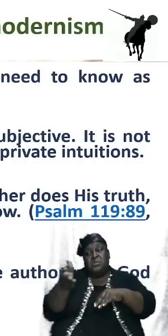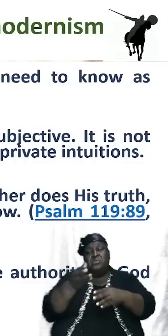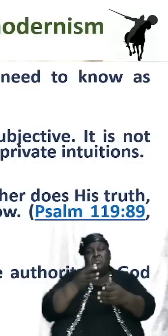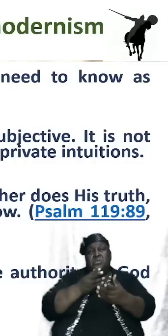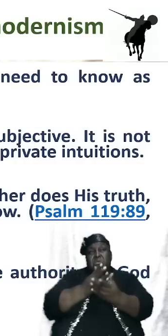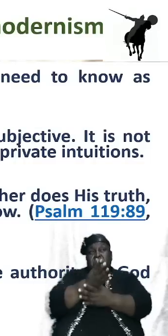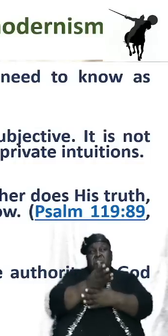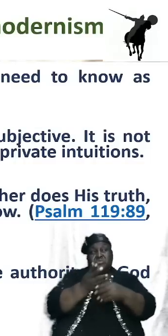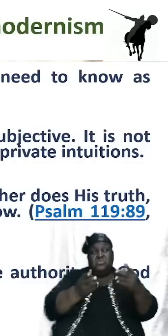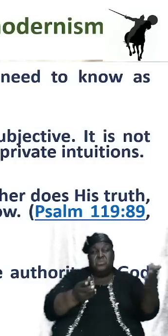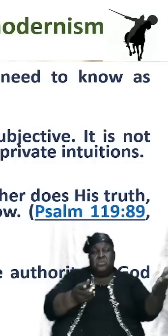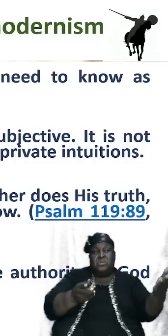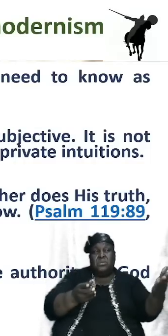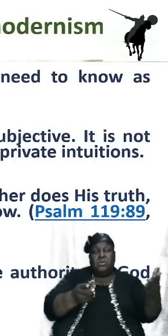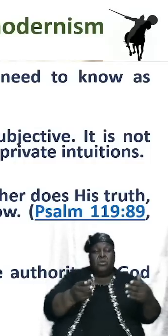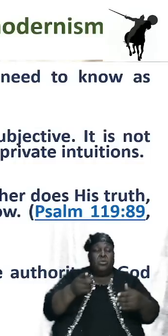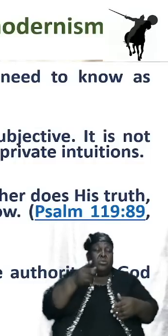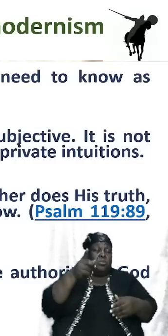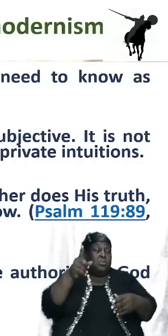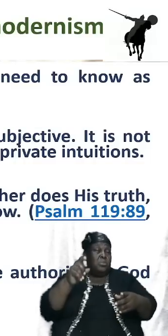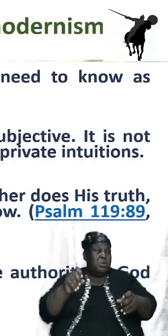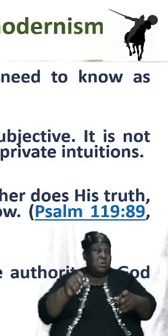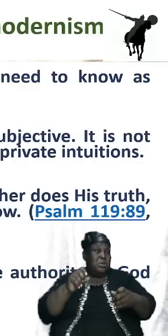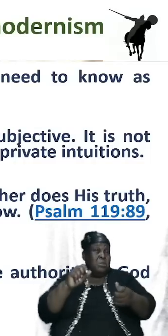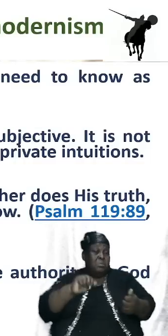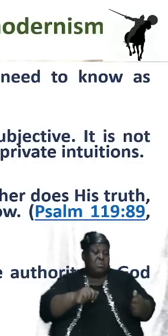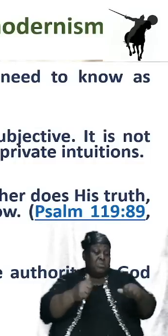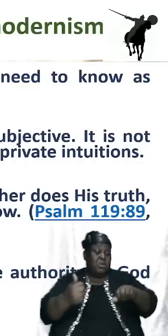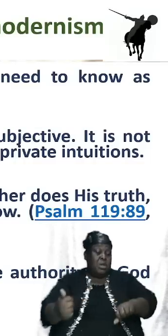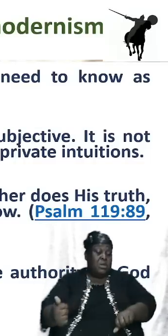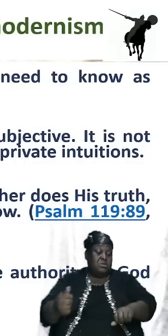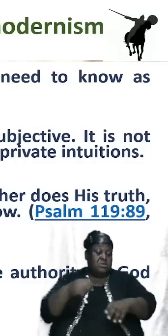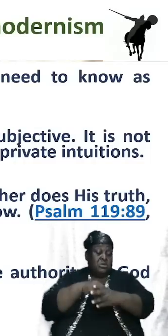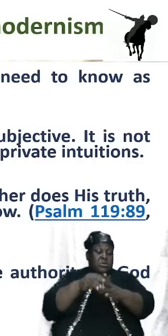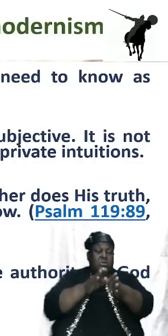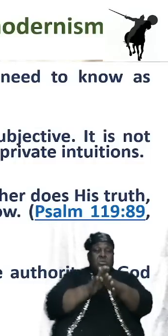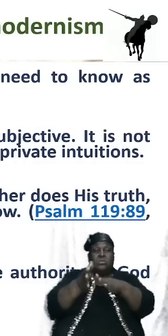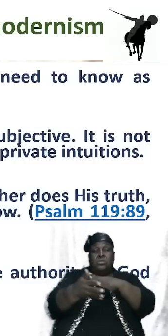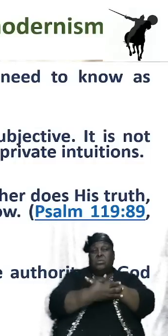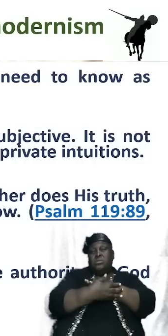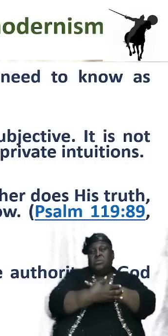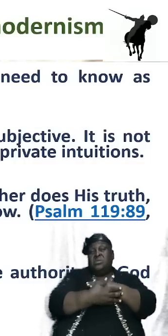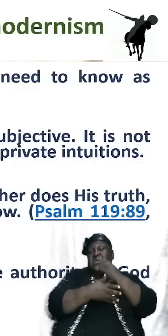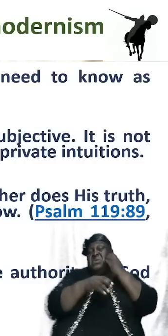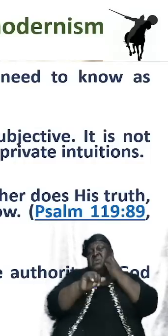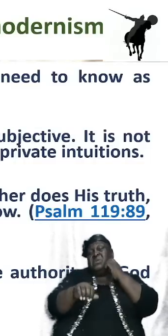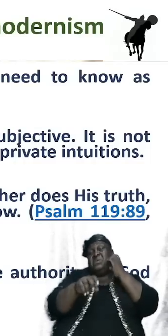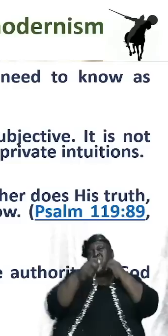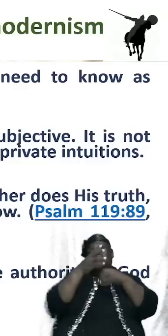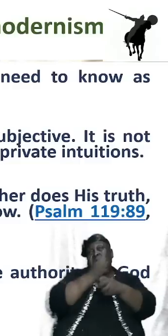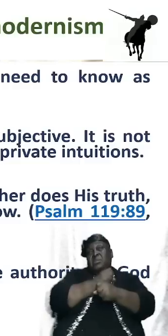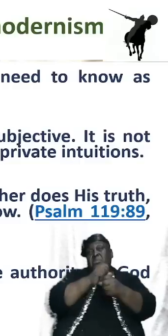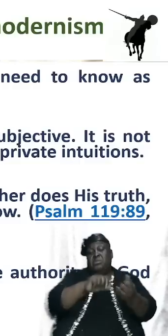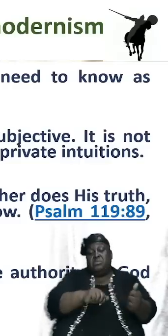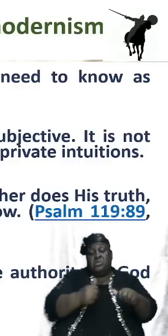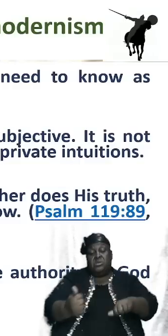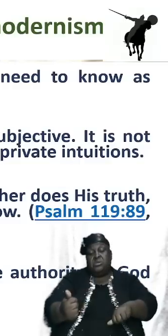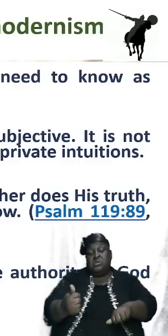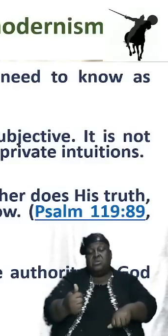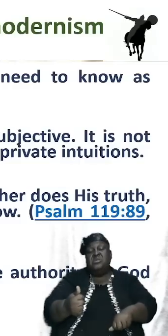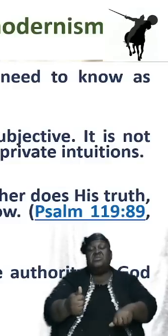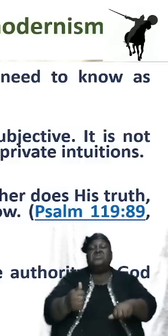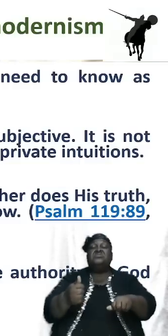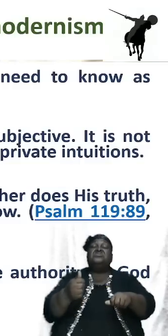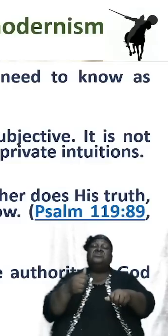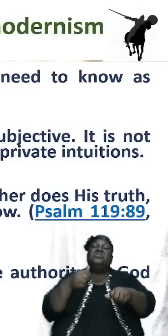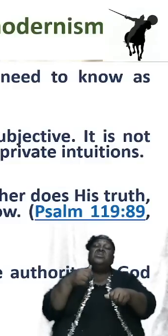If you need to get baptized and the Holy Ghost to be saved in Jamaica, then you need to get baptized and get the Holy Ghost also in North America. You need to